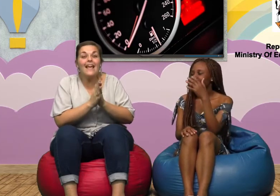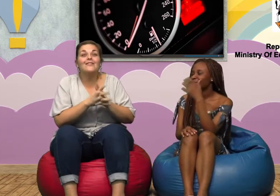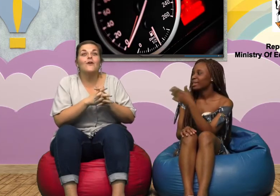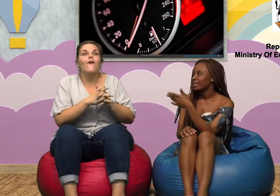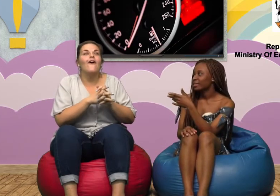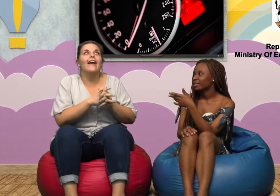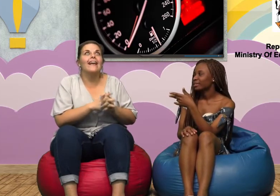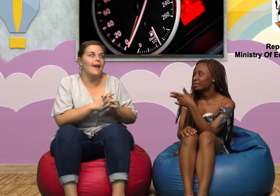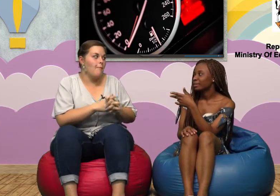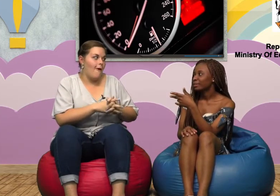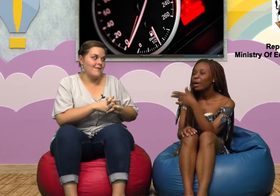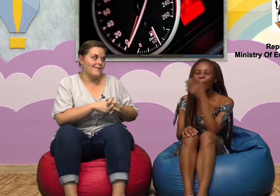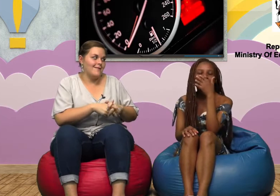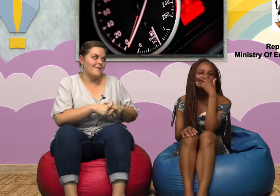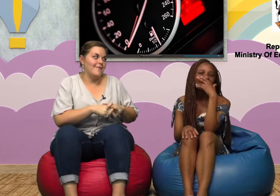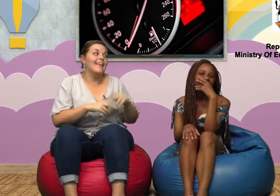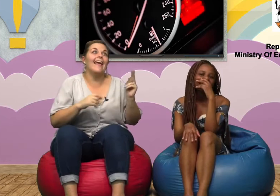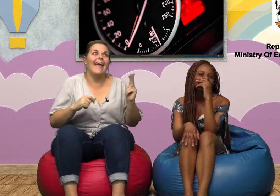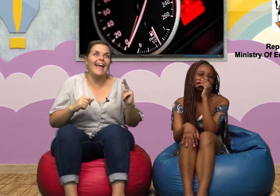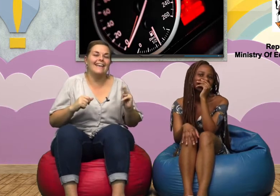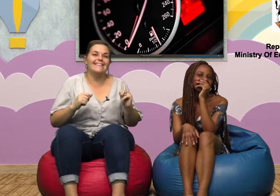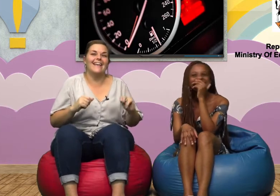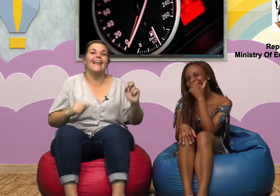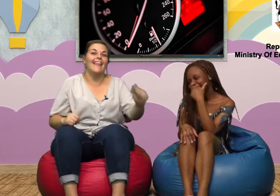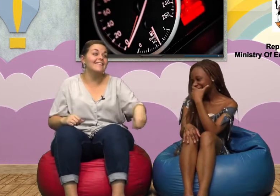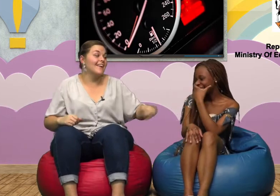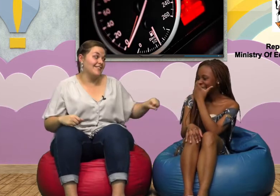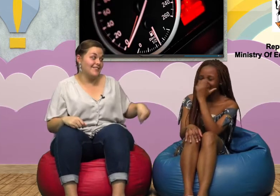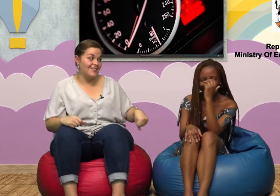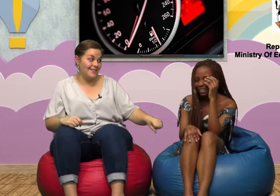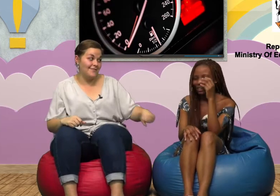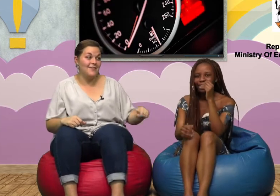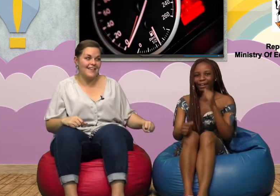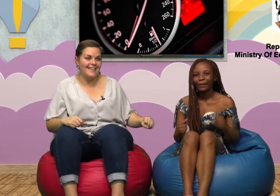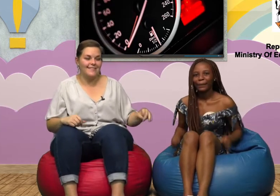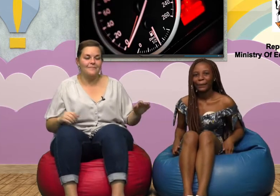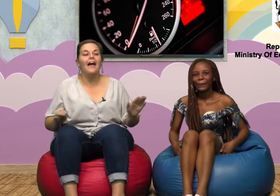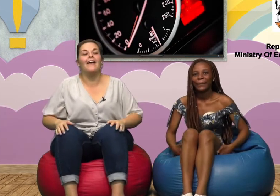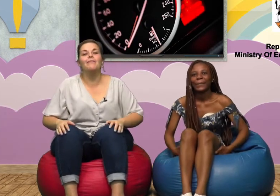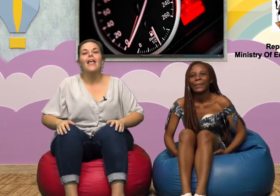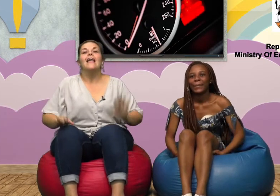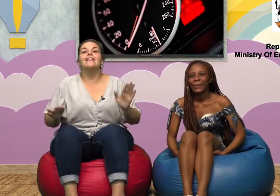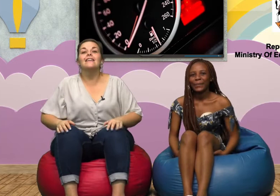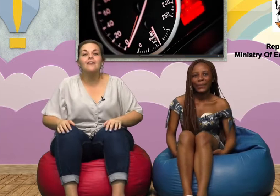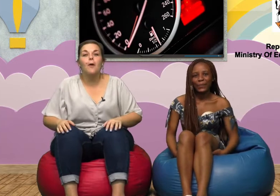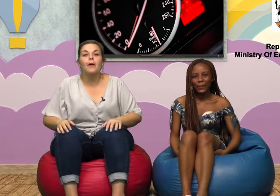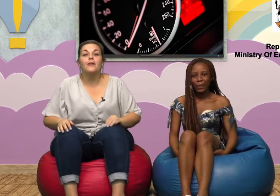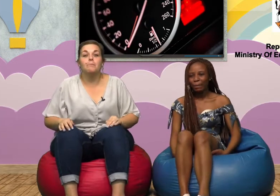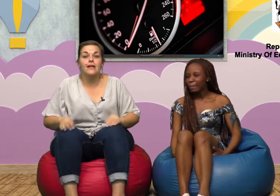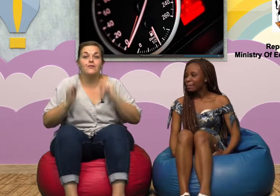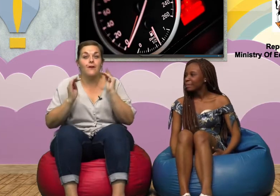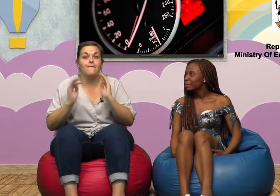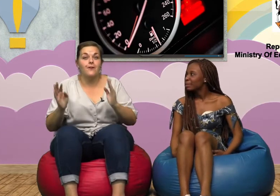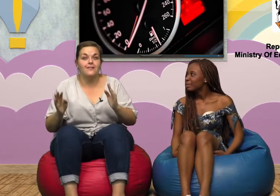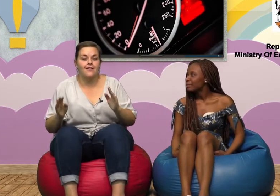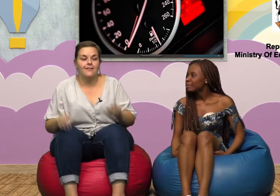It's your gear box Oh Yes And that's how you shift your gears Okay This car part You